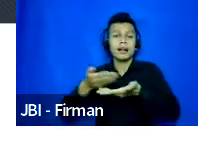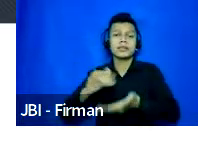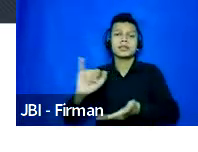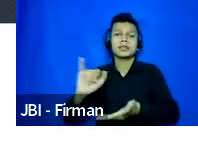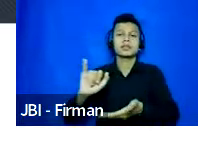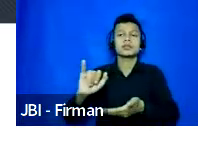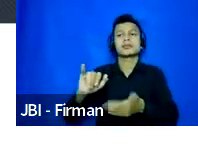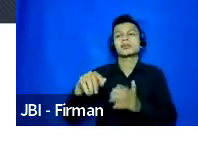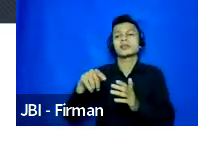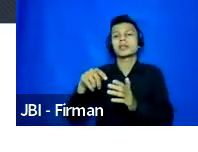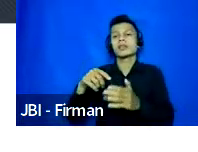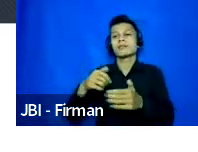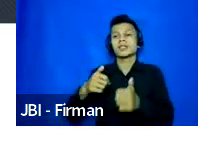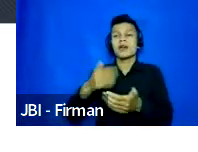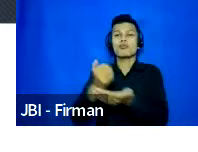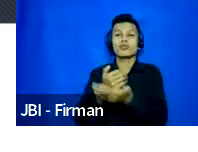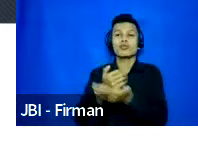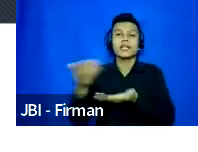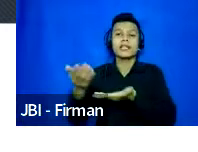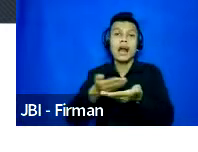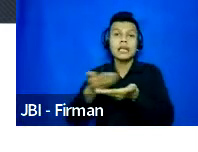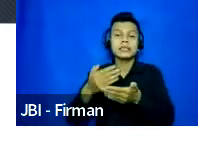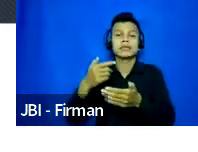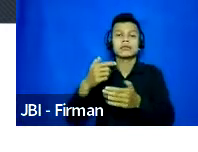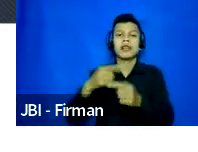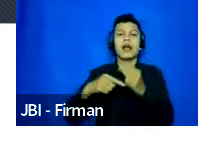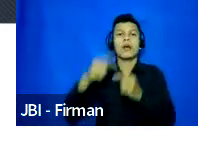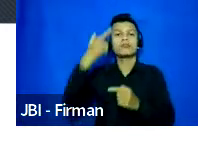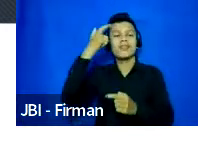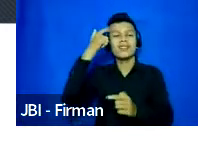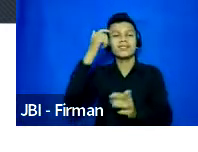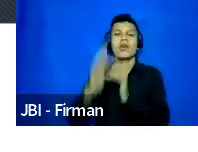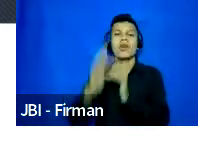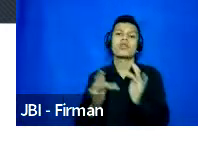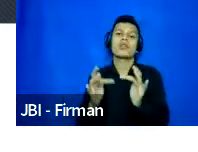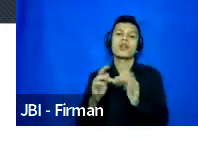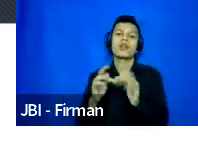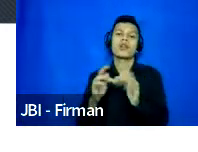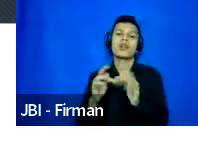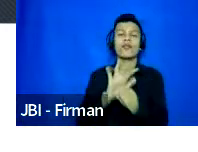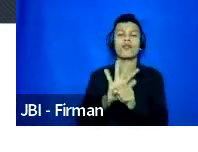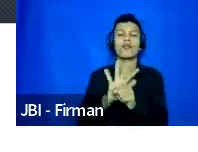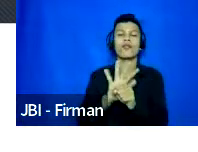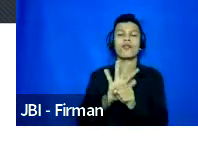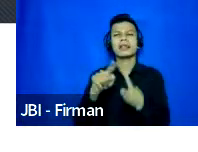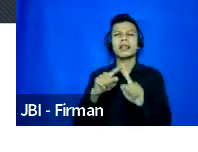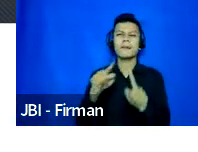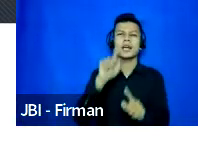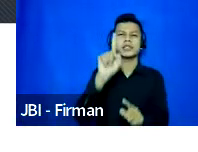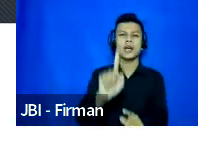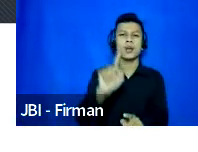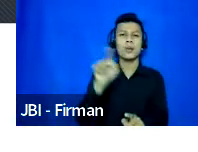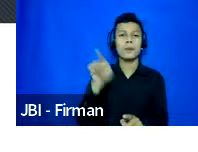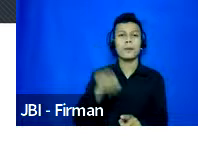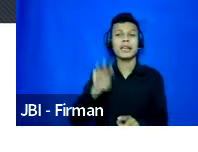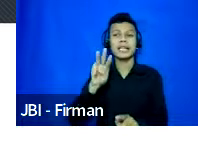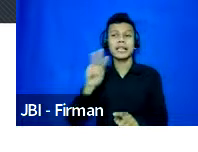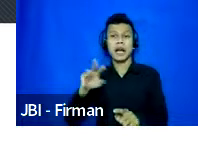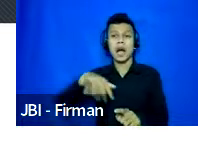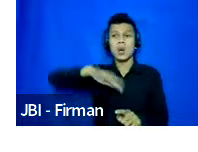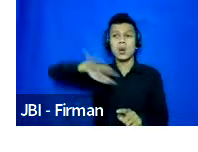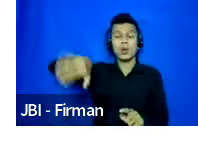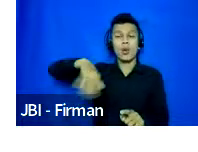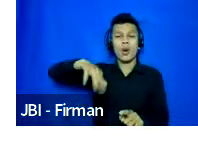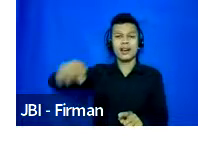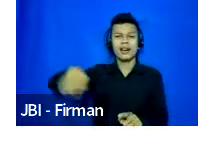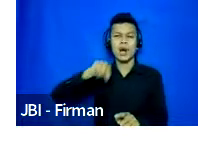closed for the pandemic. However, only about 1/3 of households in the country had access to